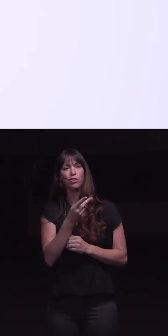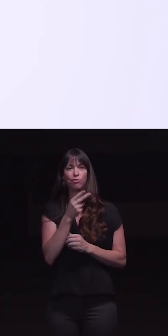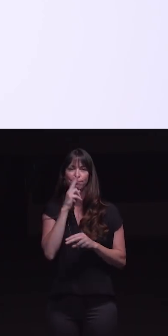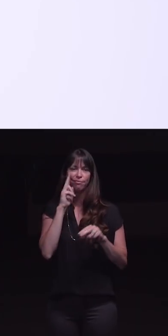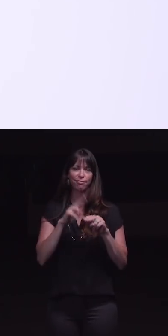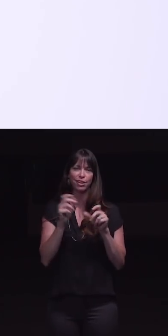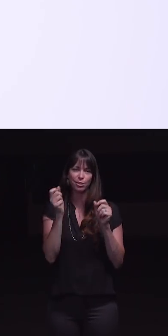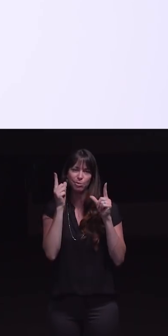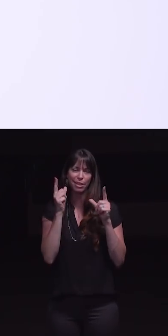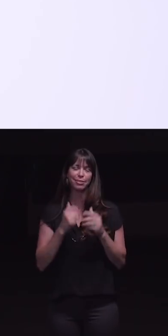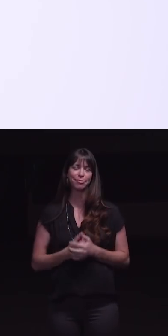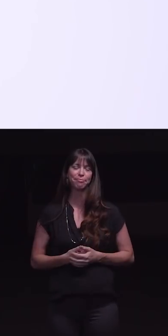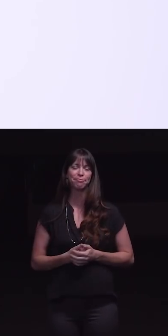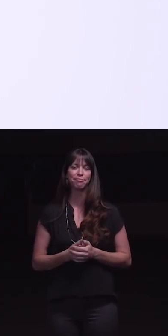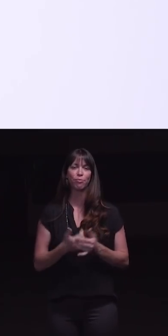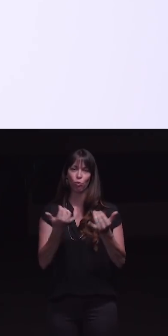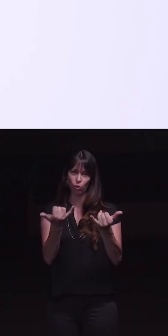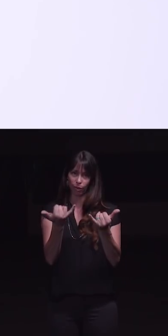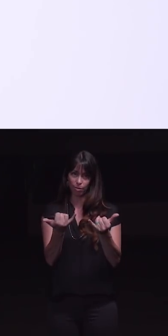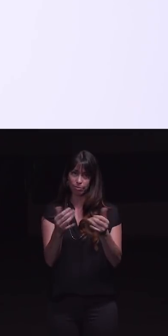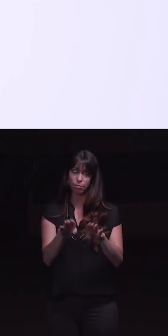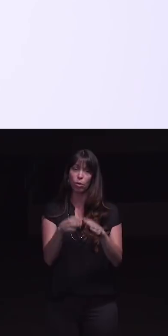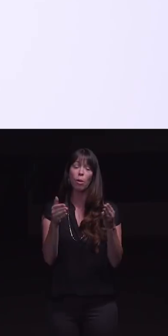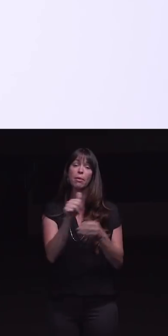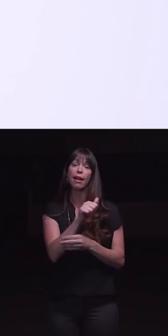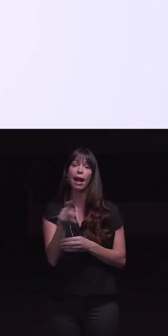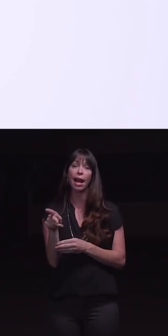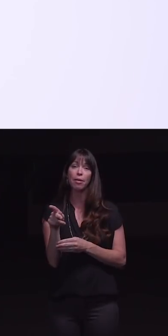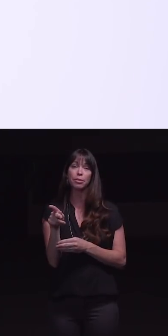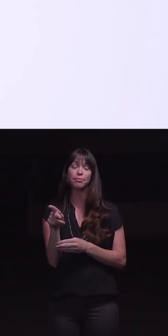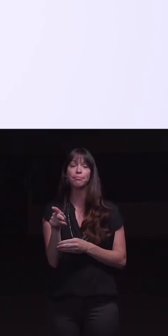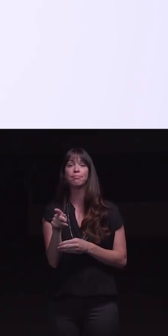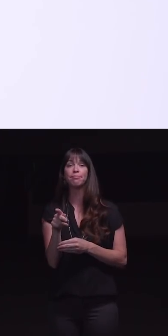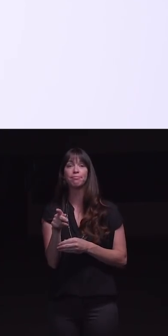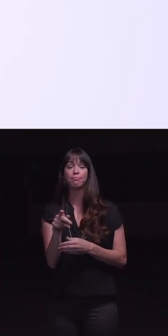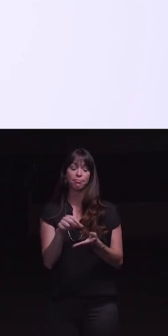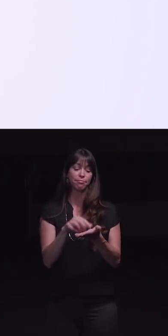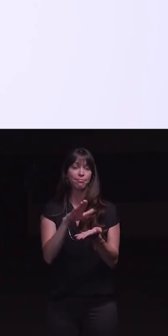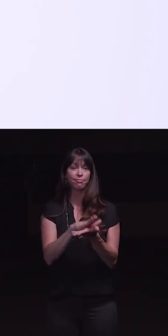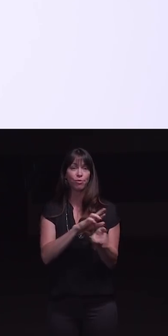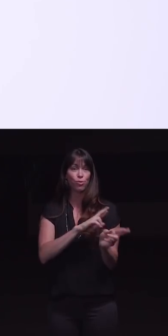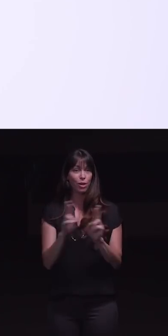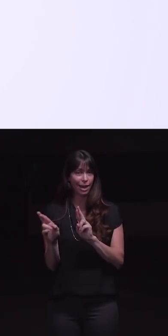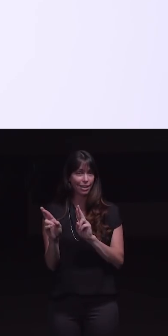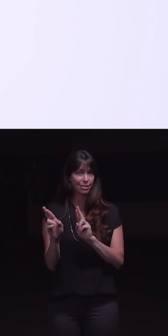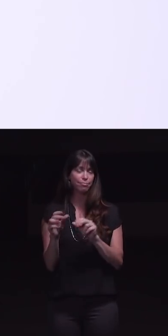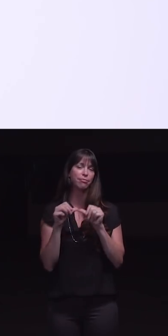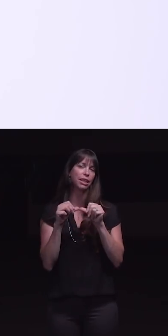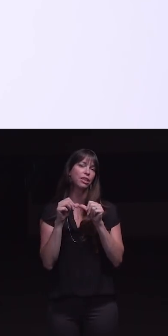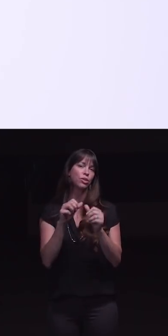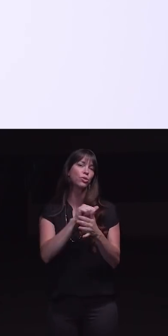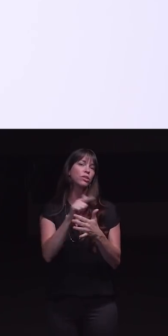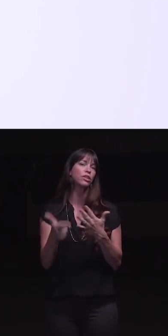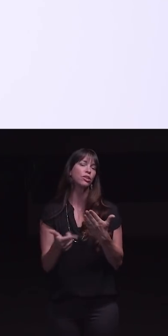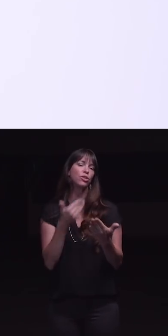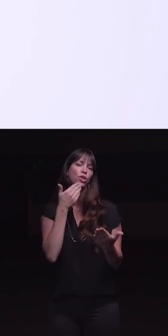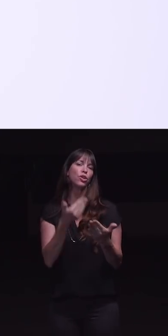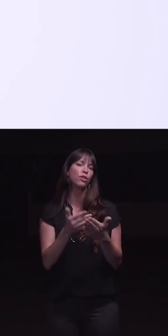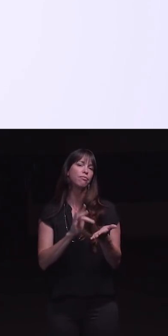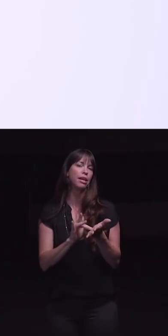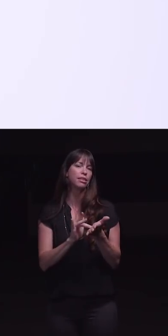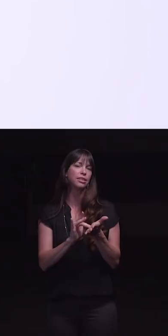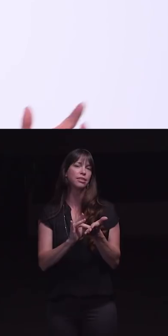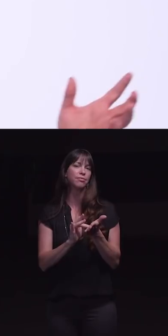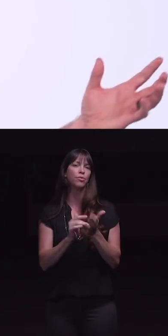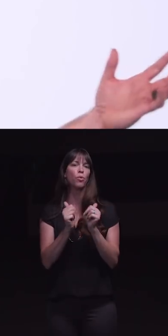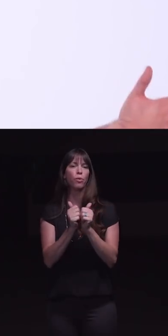you. But right now, open up your CCV mobile app, pull open the notes section. We're continuing our series, Good Medicine.